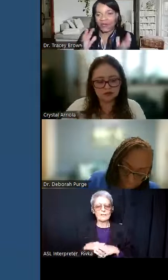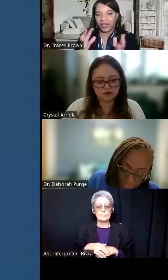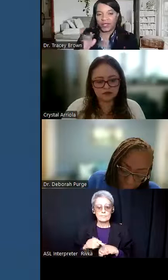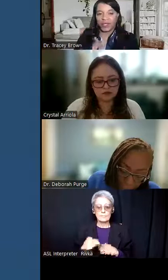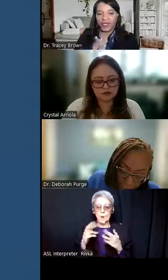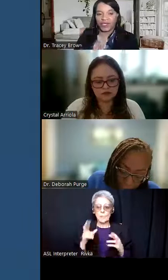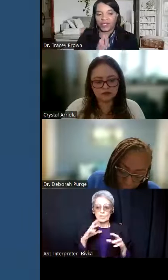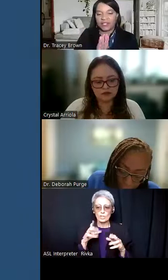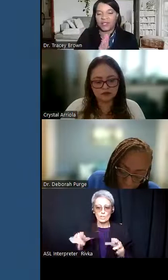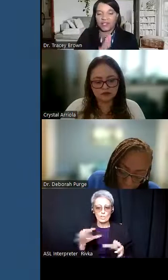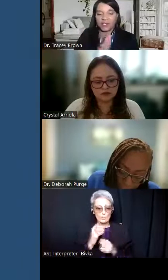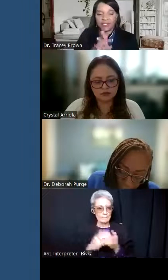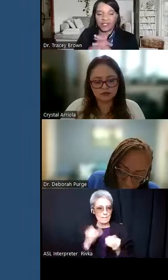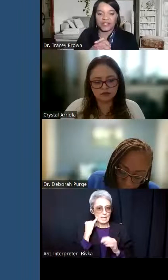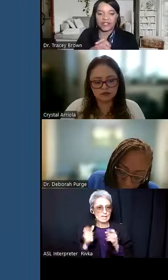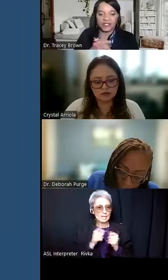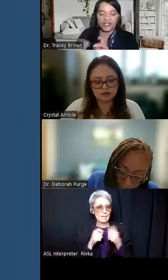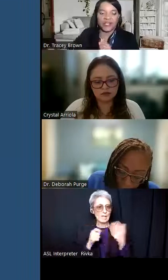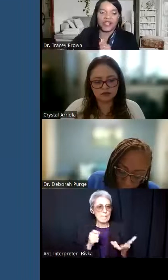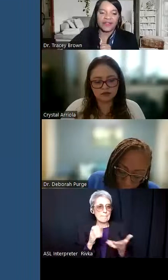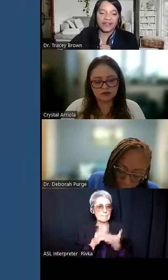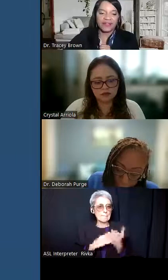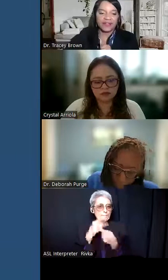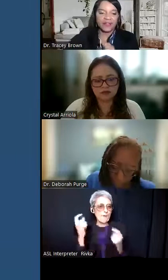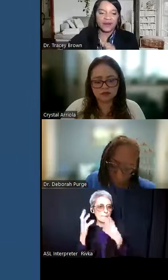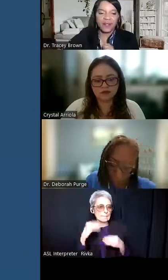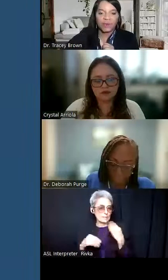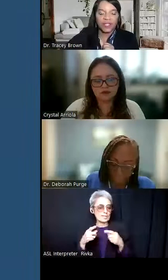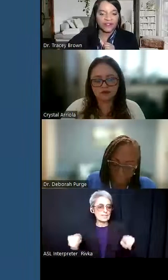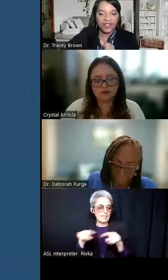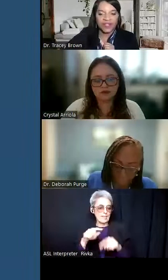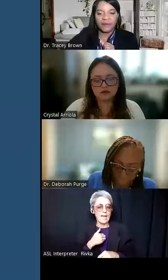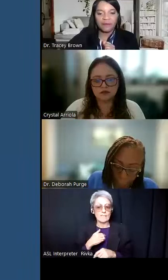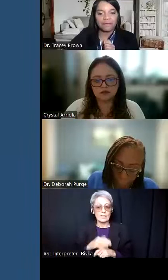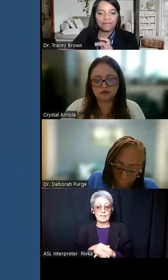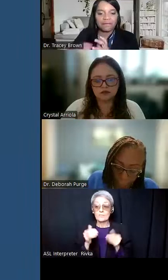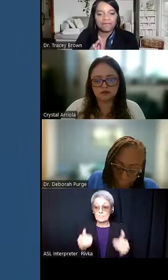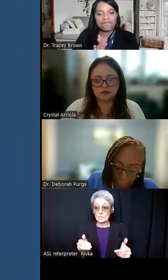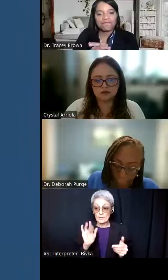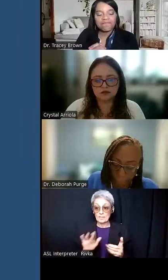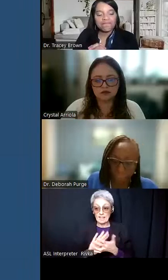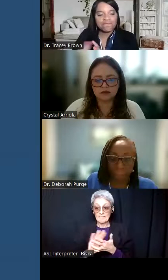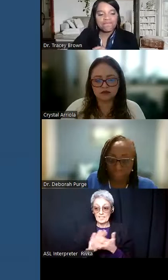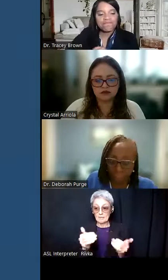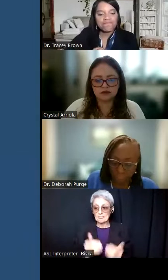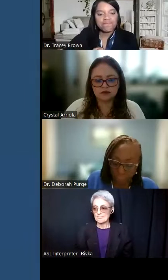deal with some of the trauma experiences our students are having. So Jill, play the video.